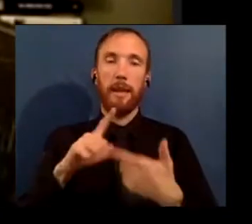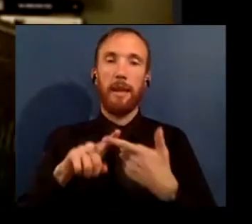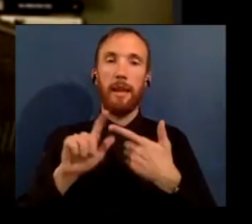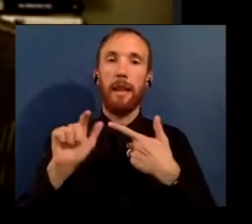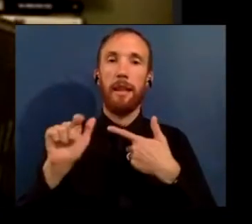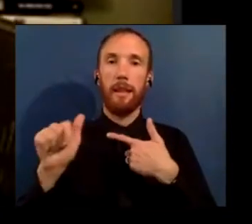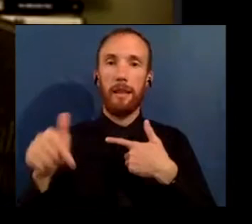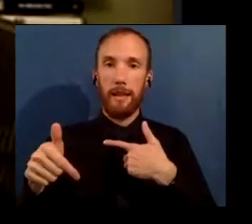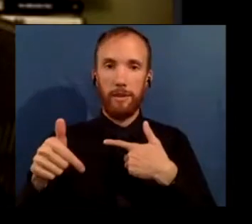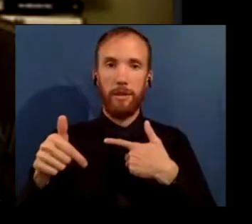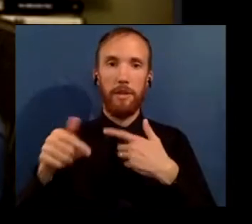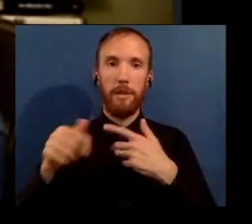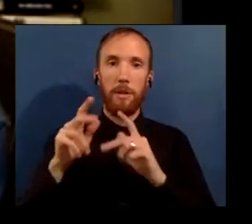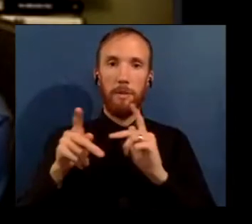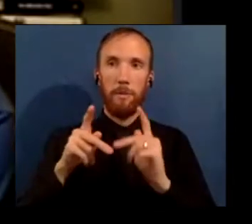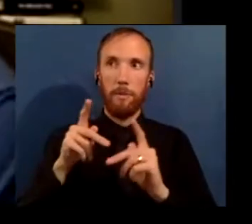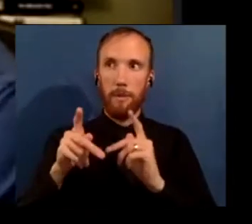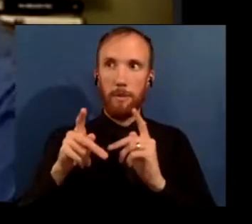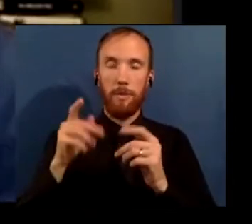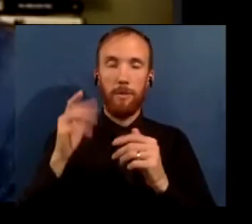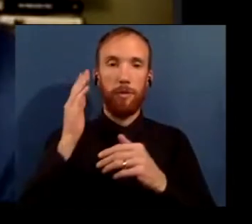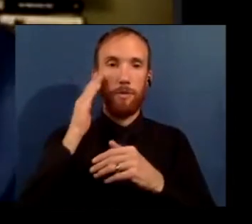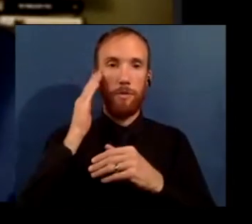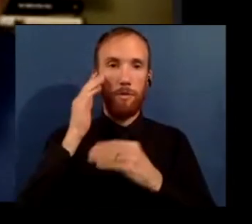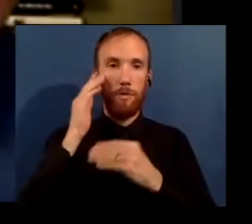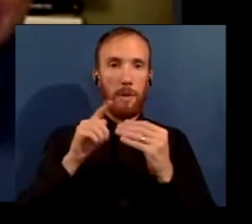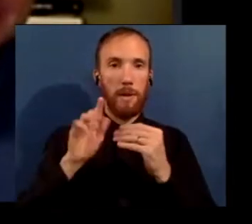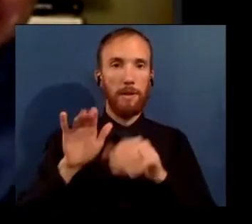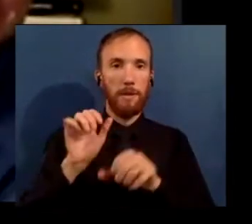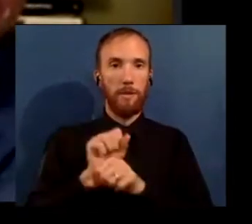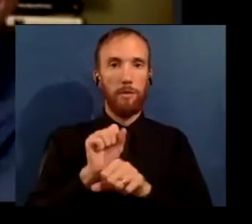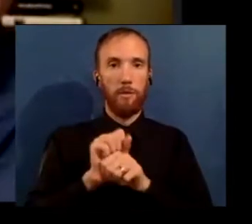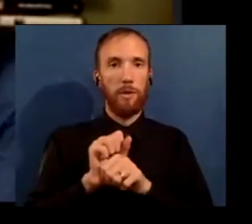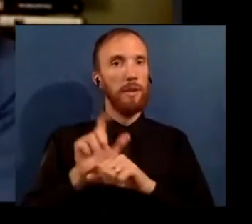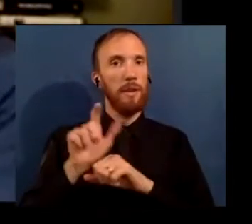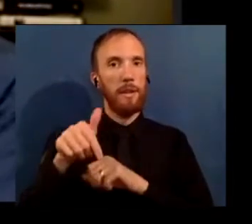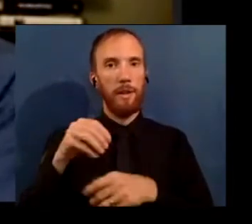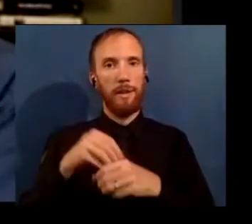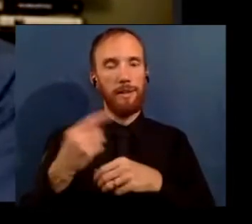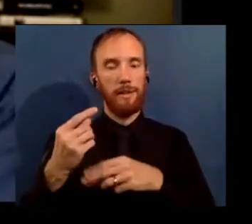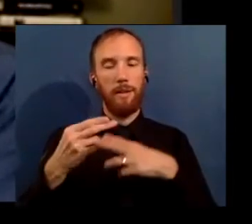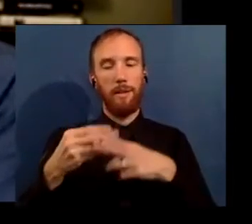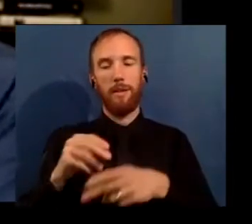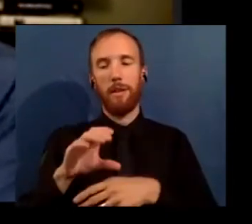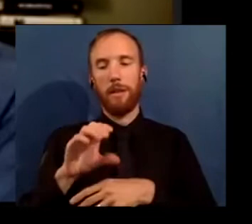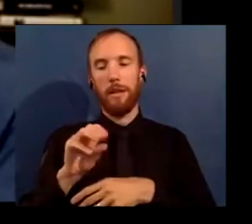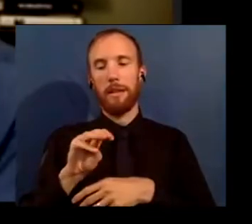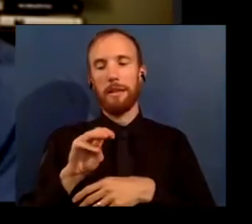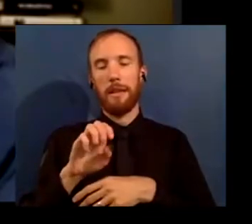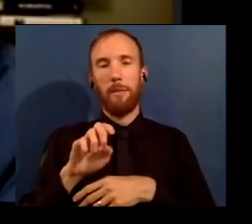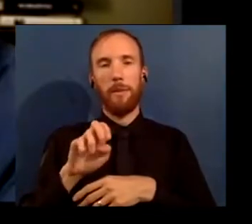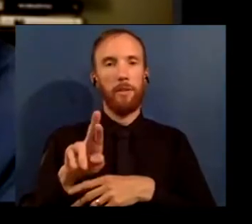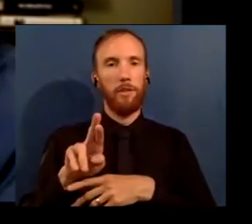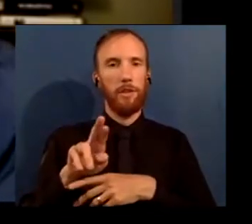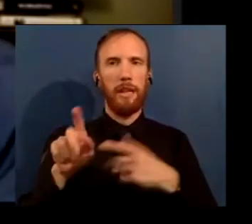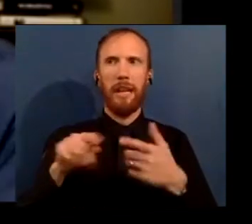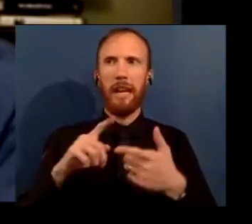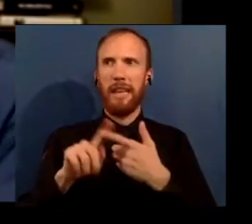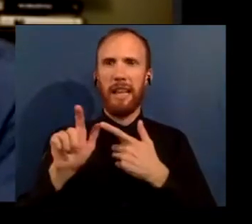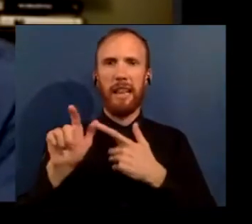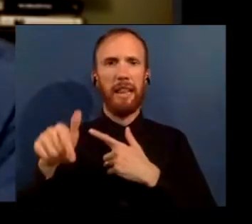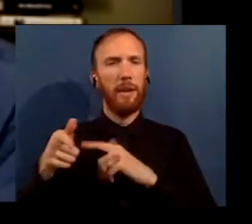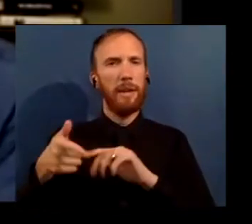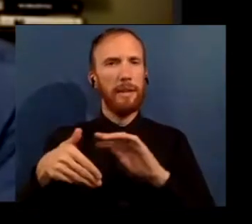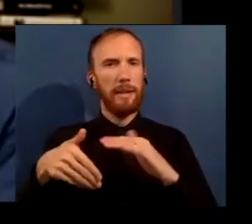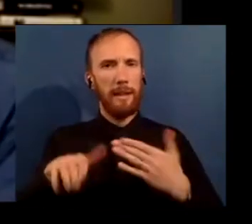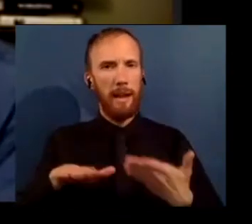known for his work in the Comintern. It's not until he dies and you know, Togliatti and others put